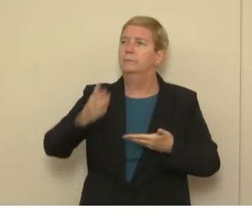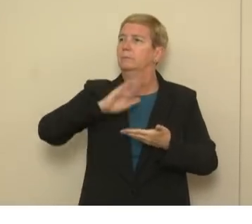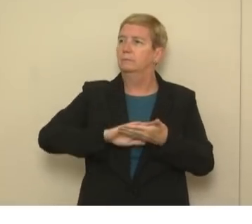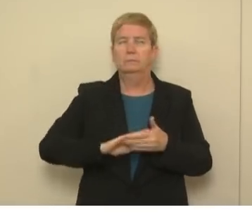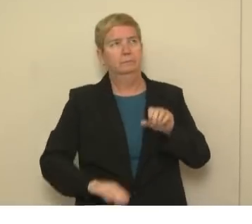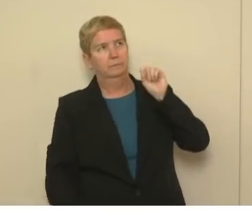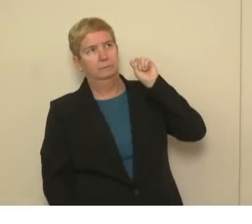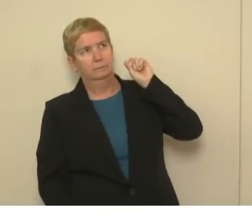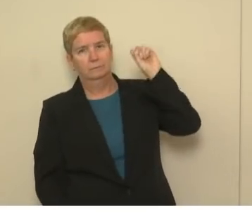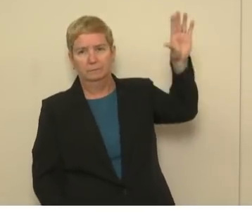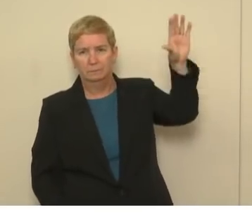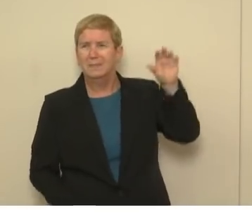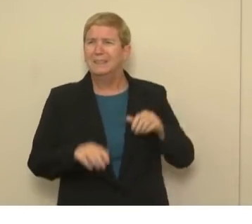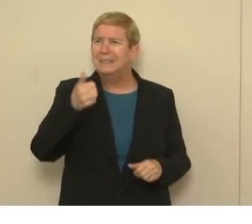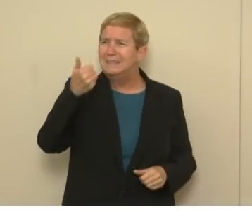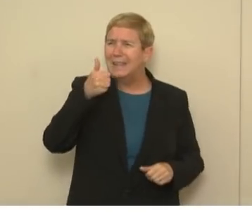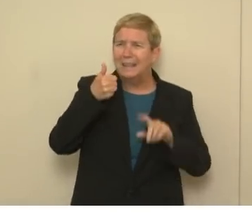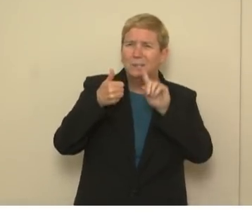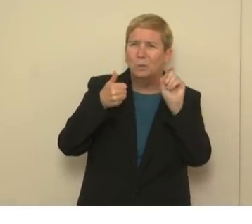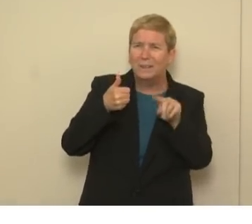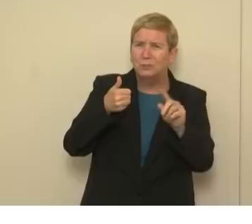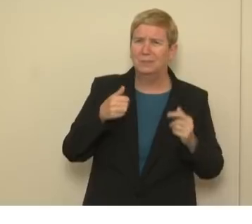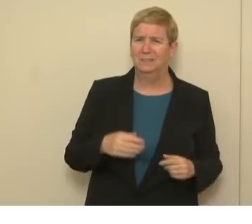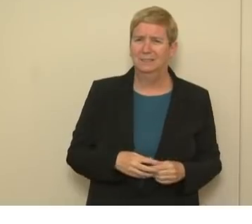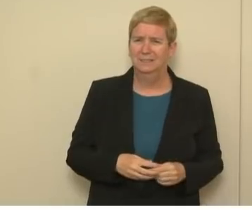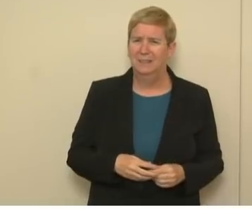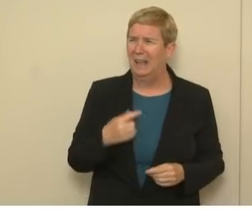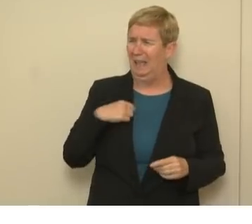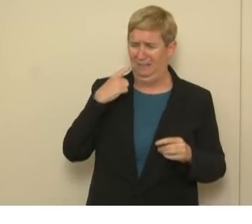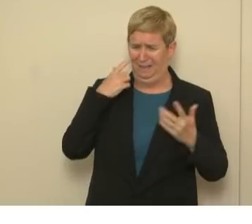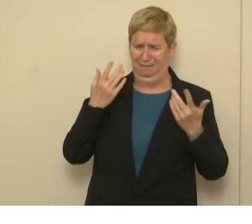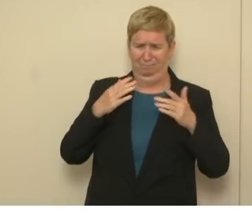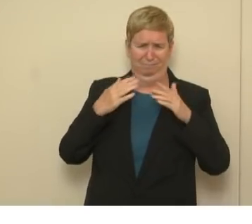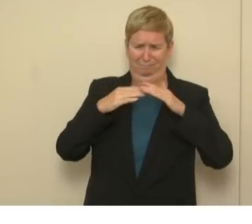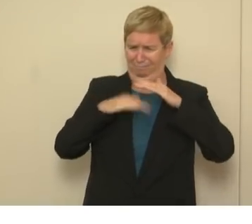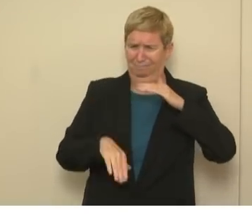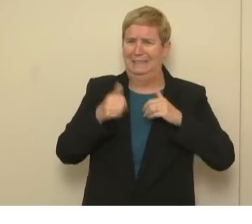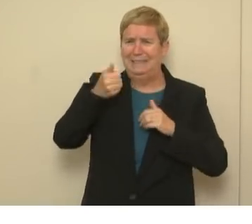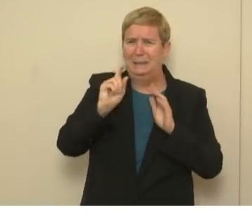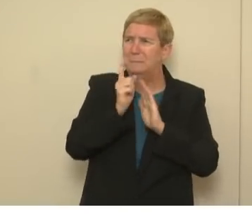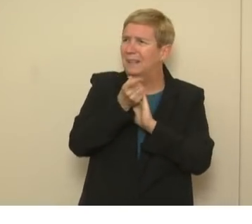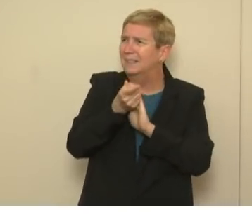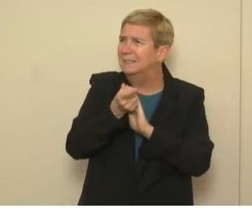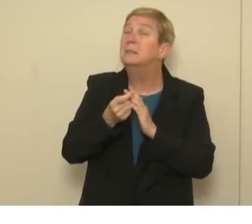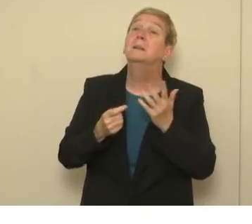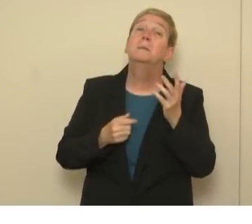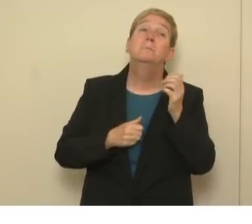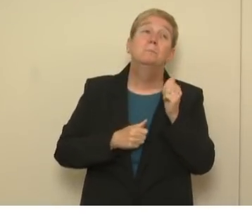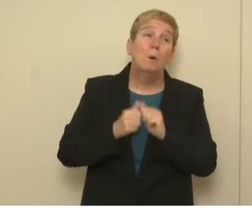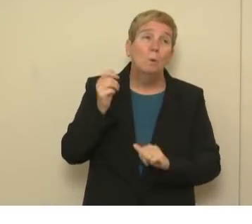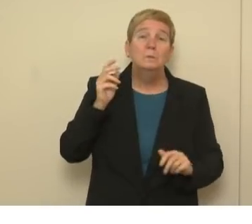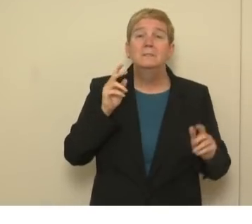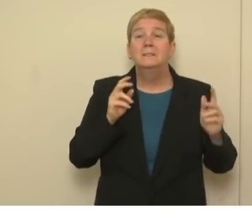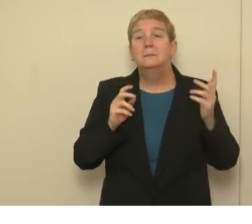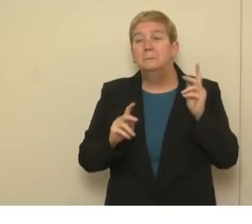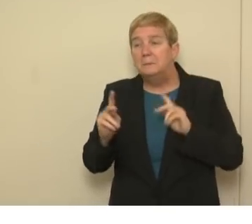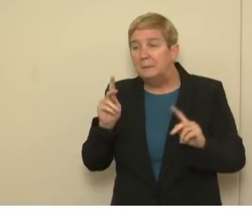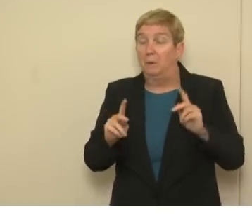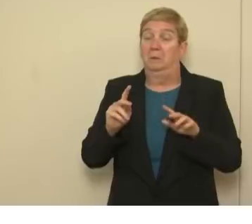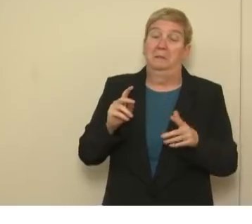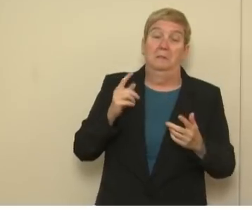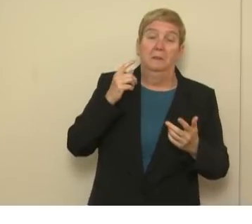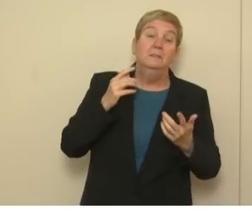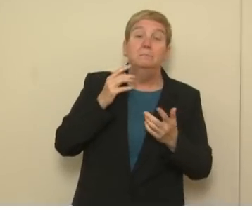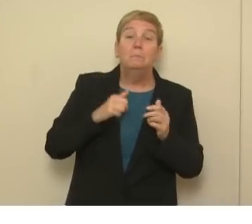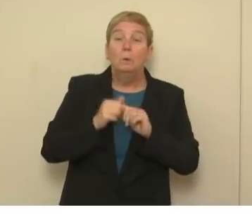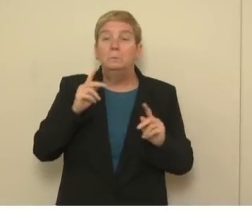10 questions. If it takes you more than 10 minutes, I would be surprised. Everybody reports back in when any sort of like, oh, I thought it